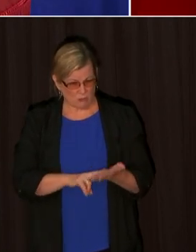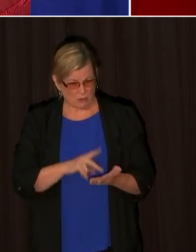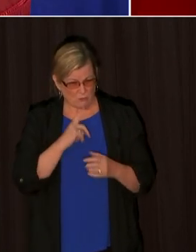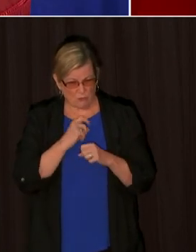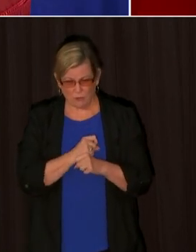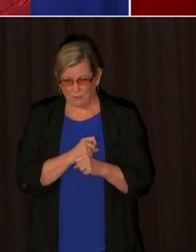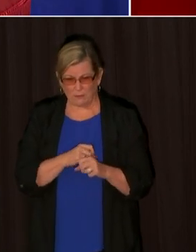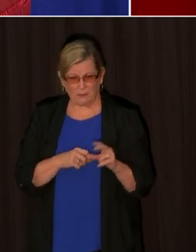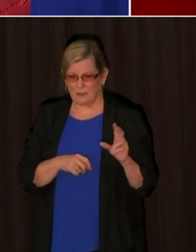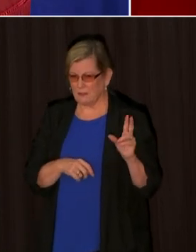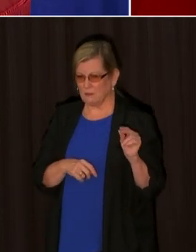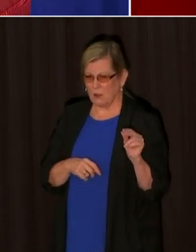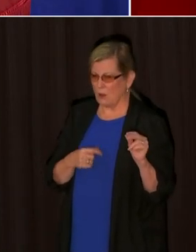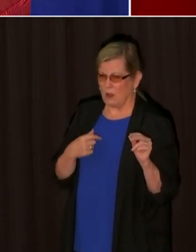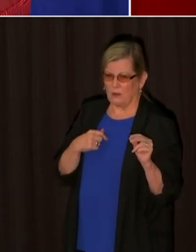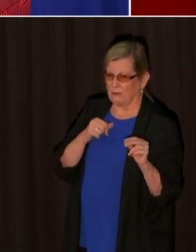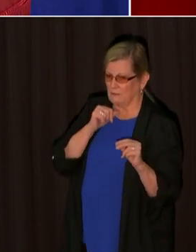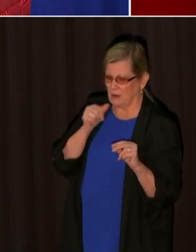I have no